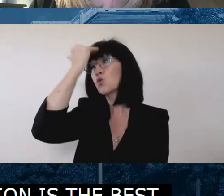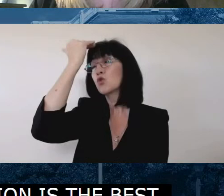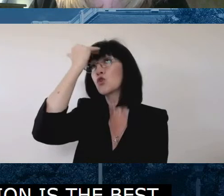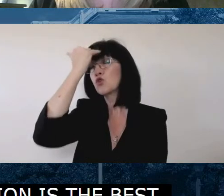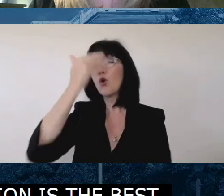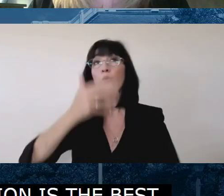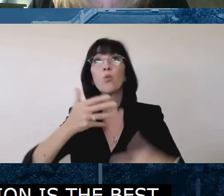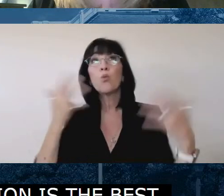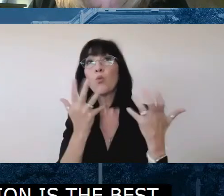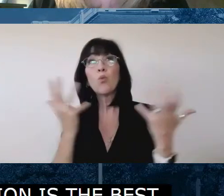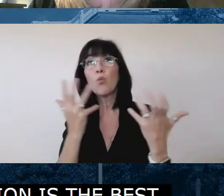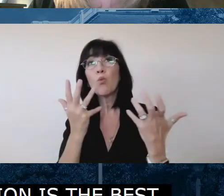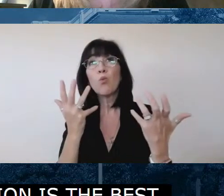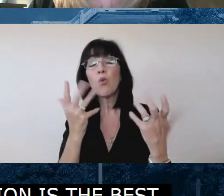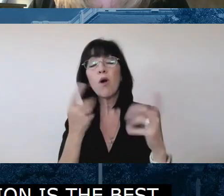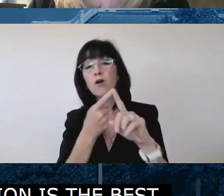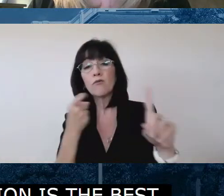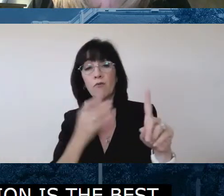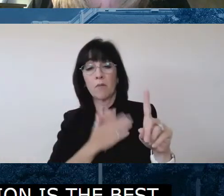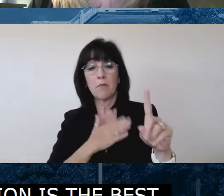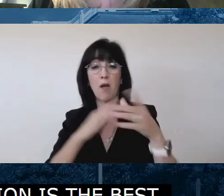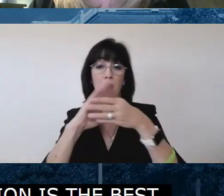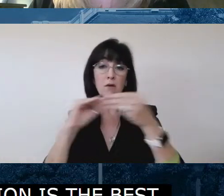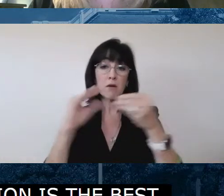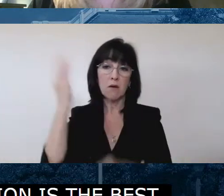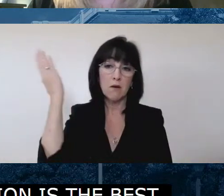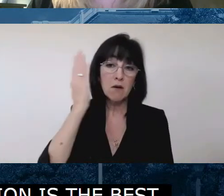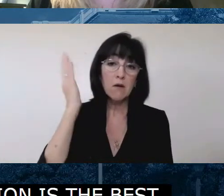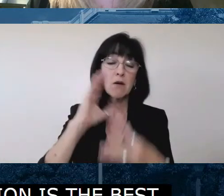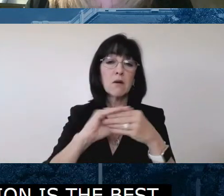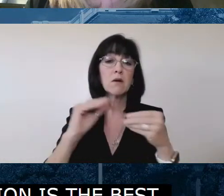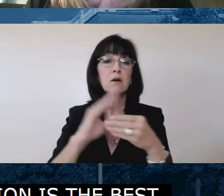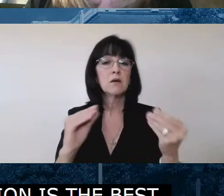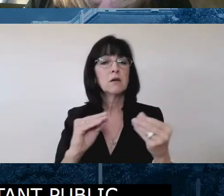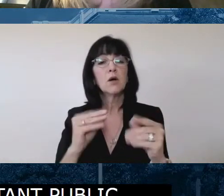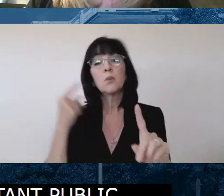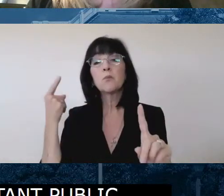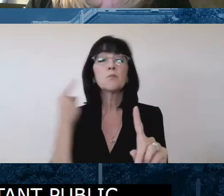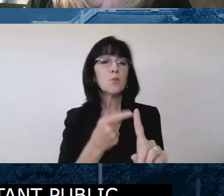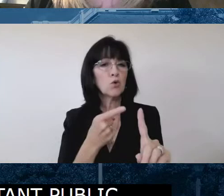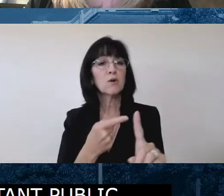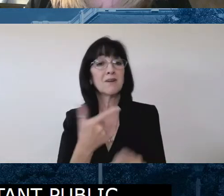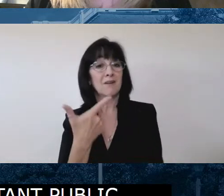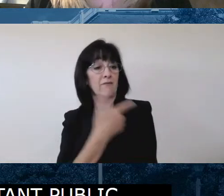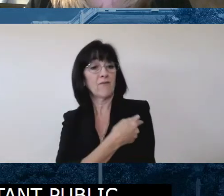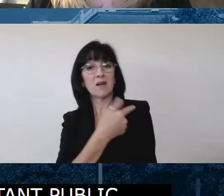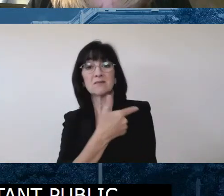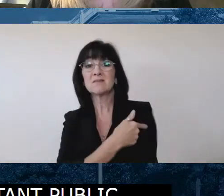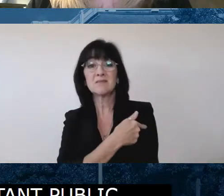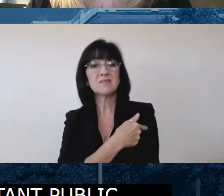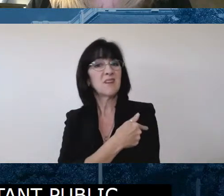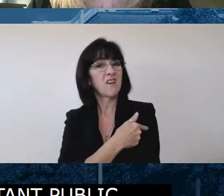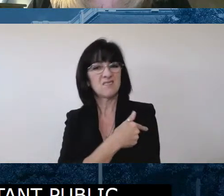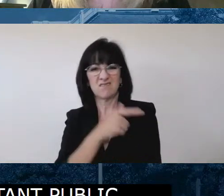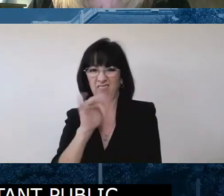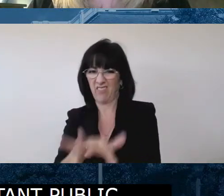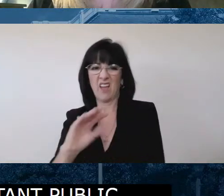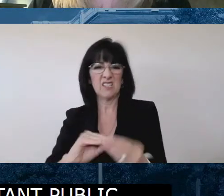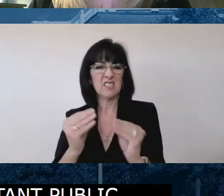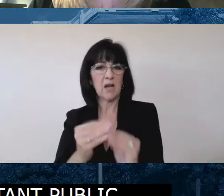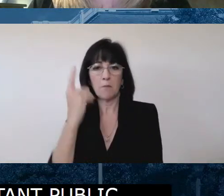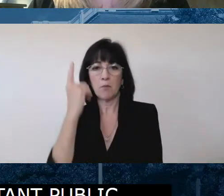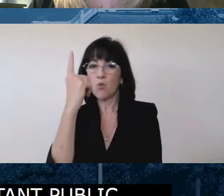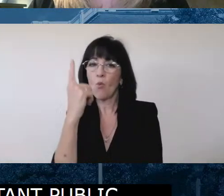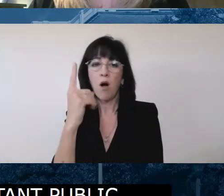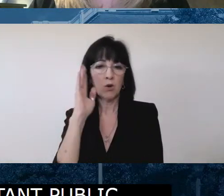most important public health tool that we have. Vaccines are effective against death,